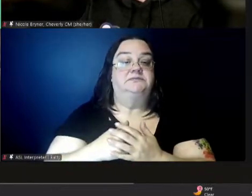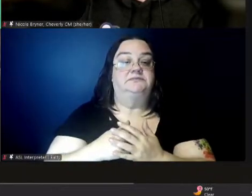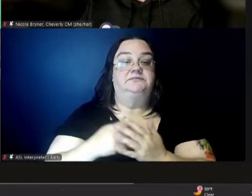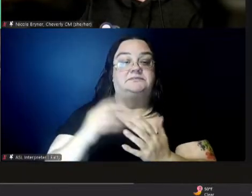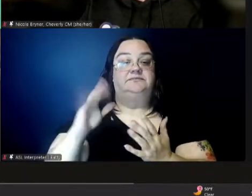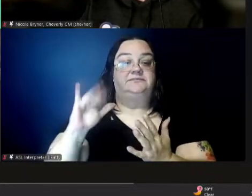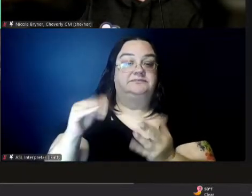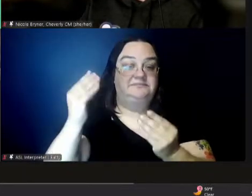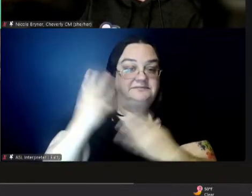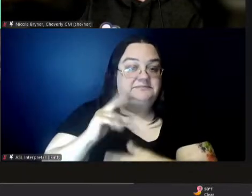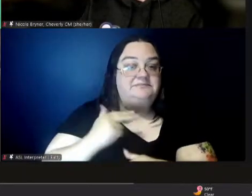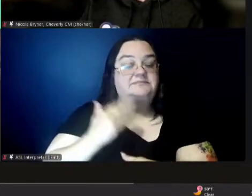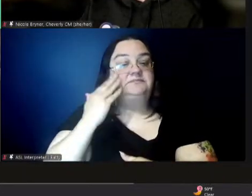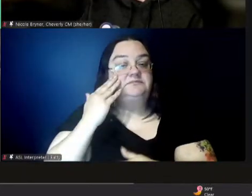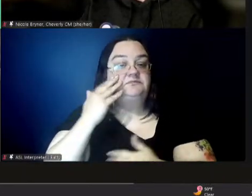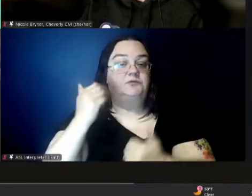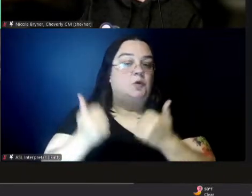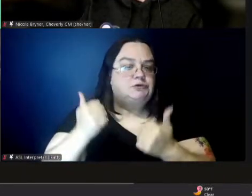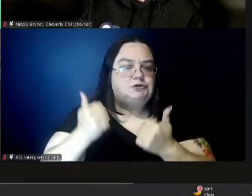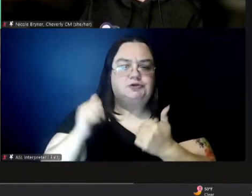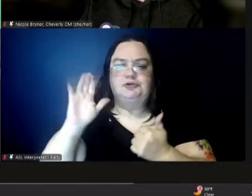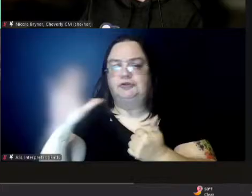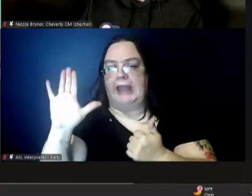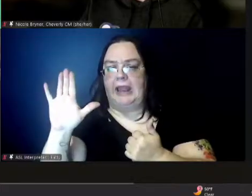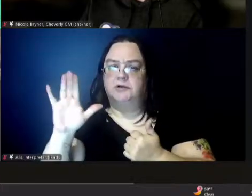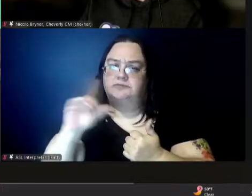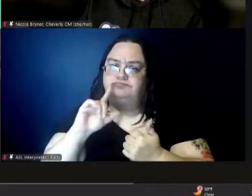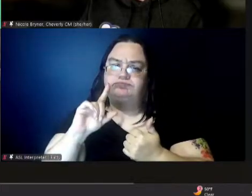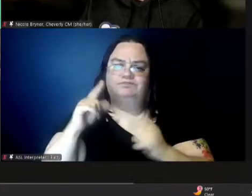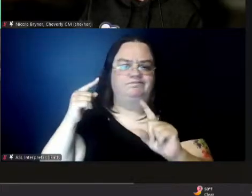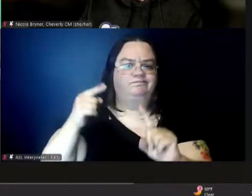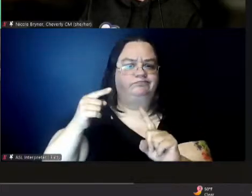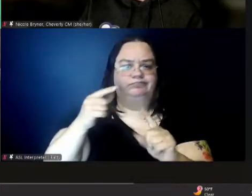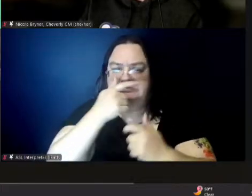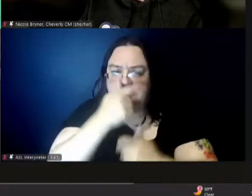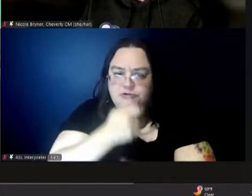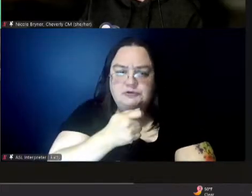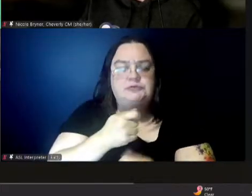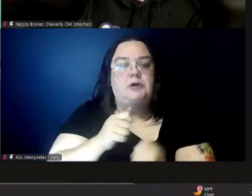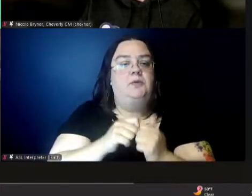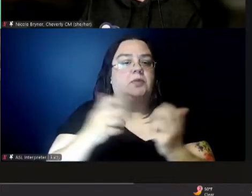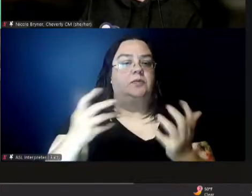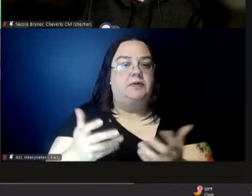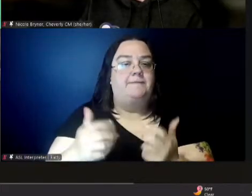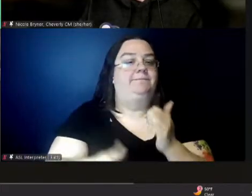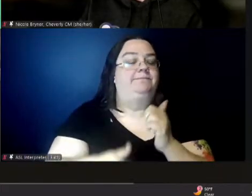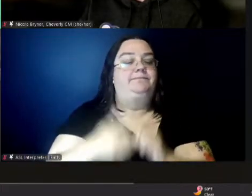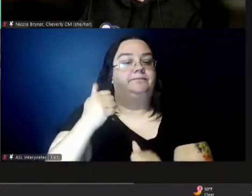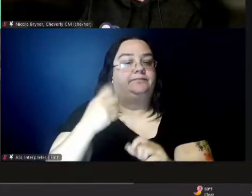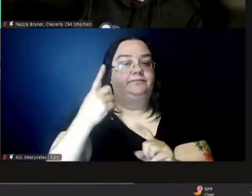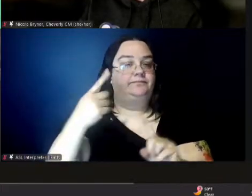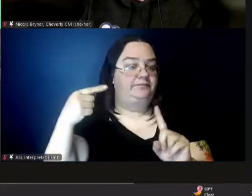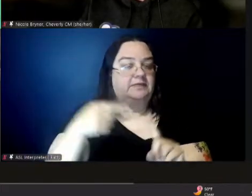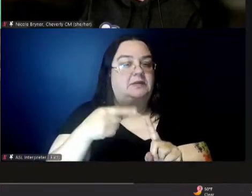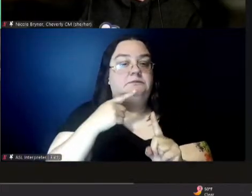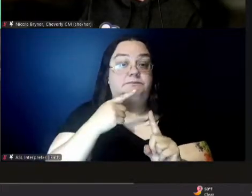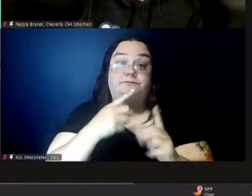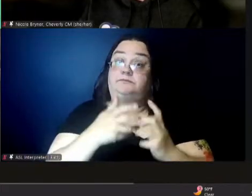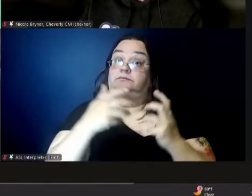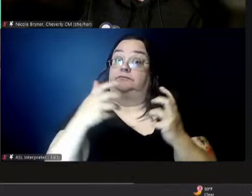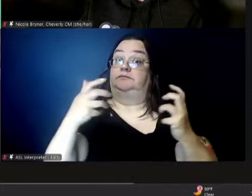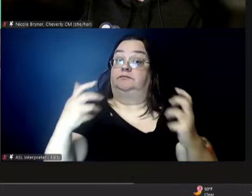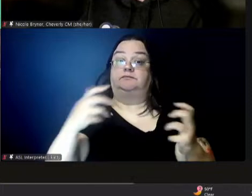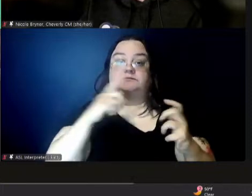they were particularly interested in. And in this particular area, there was actually a lot of interest